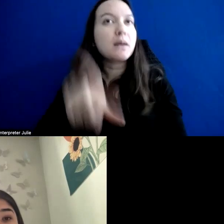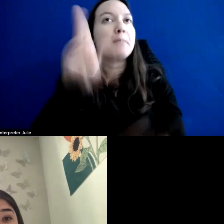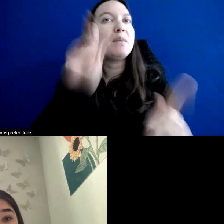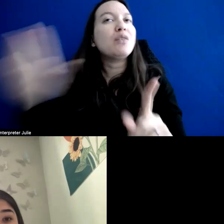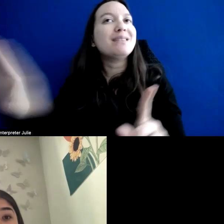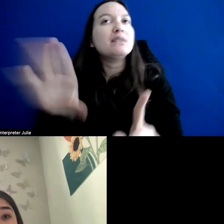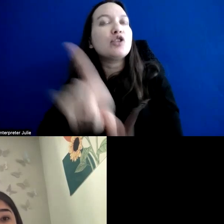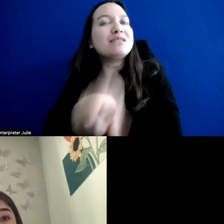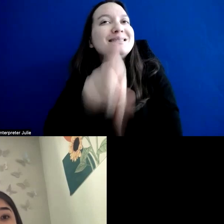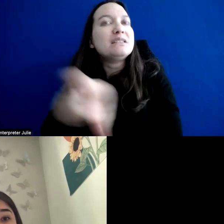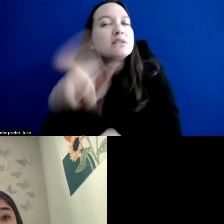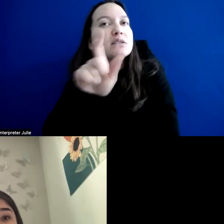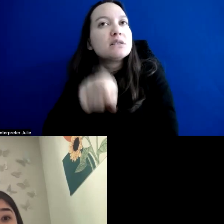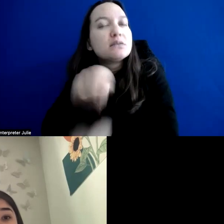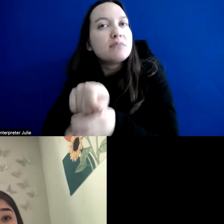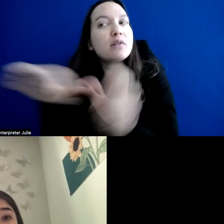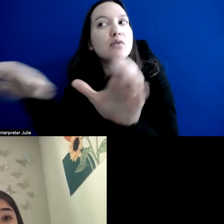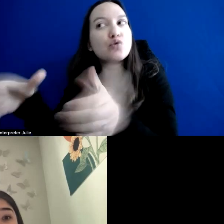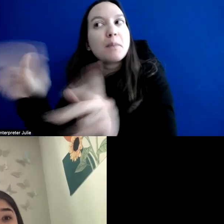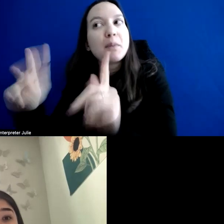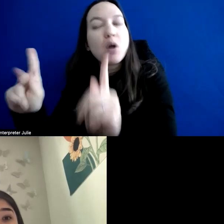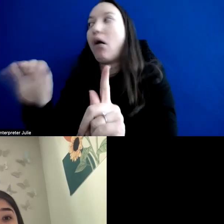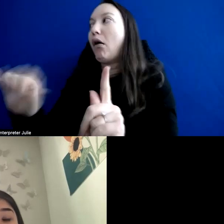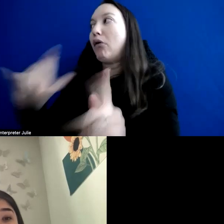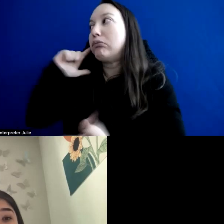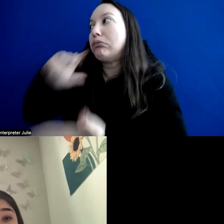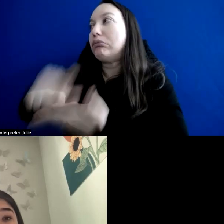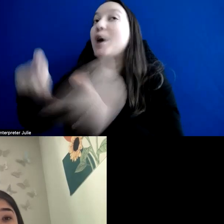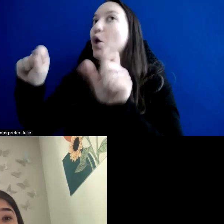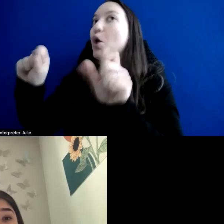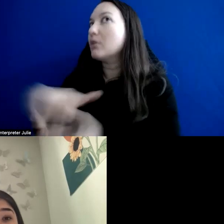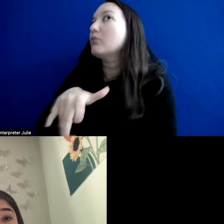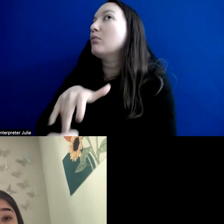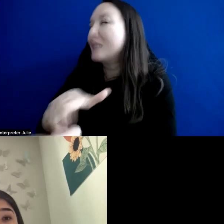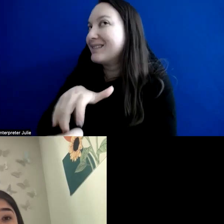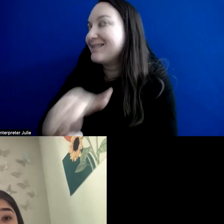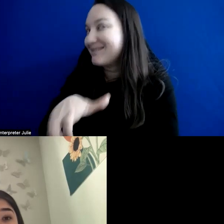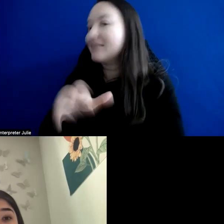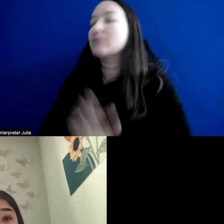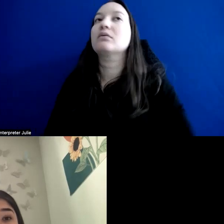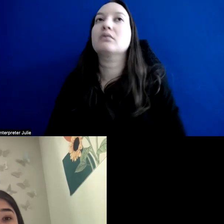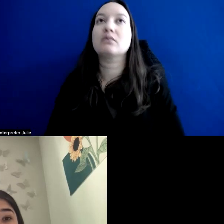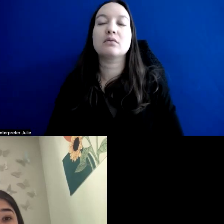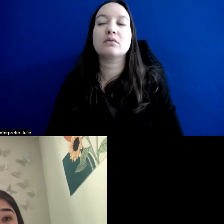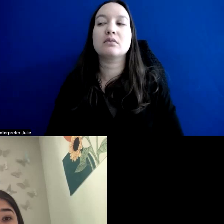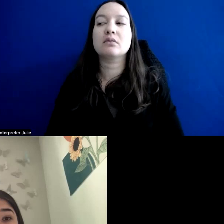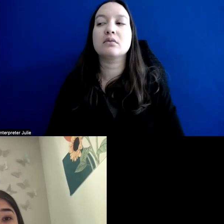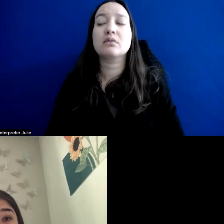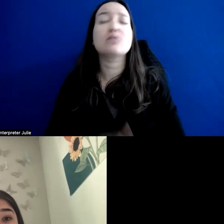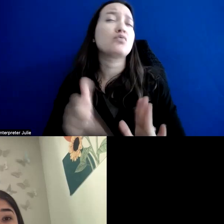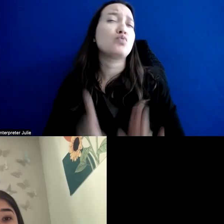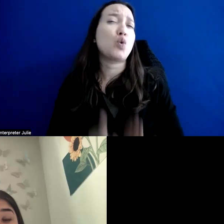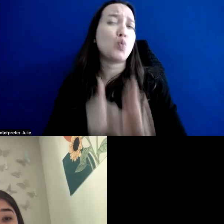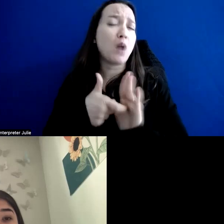needs of particular groups of people who one can identify as likely to be vulnerable. And that requires a